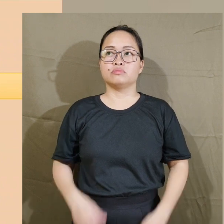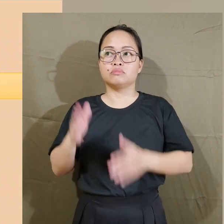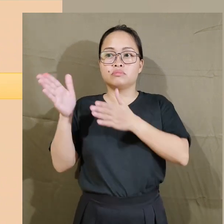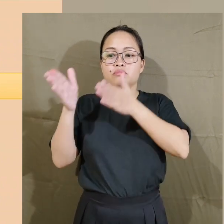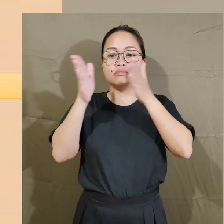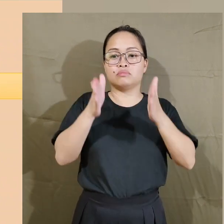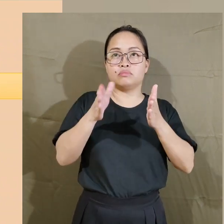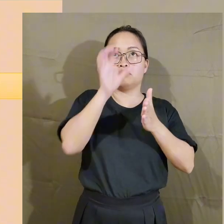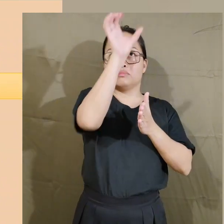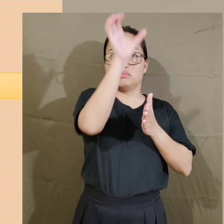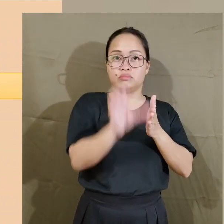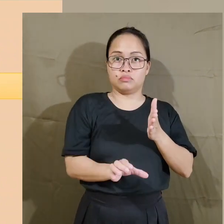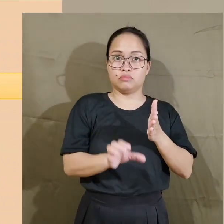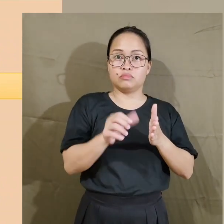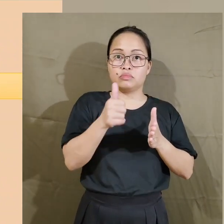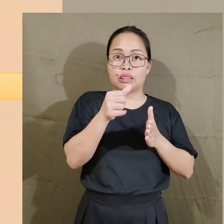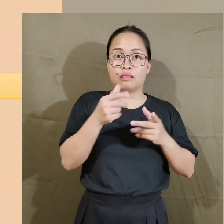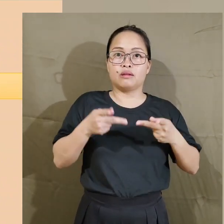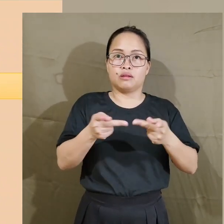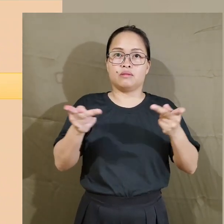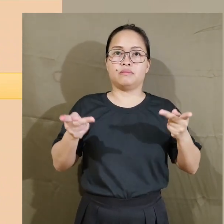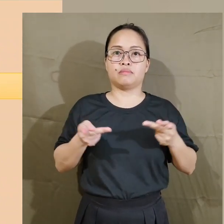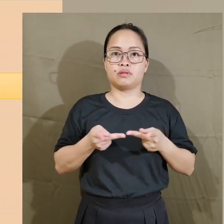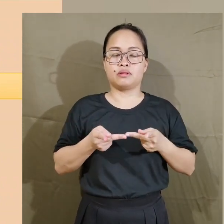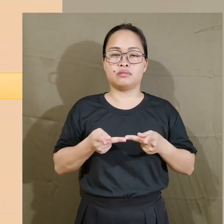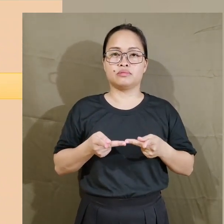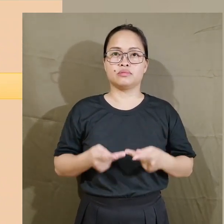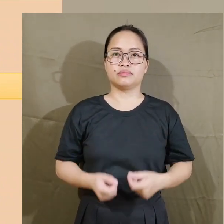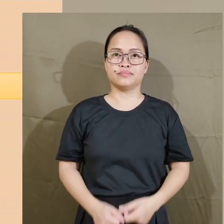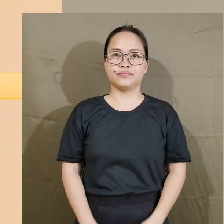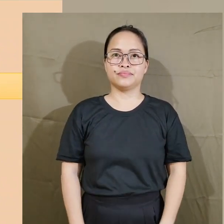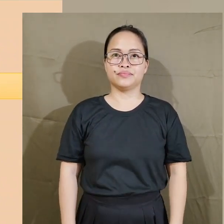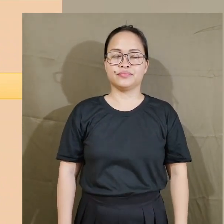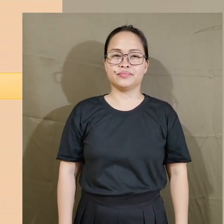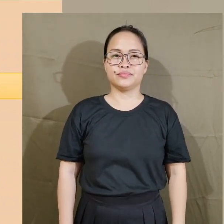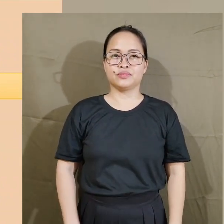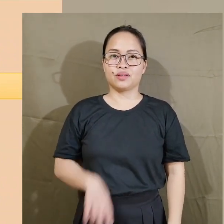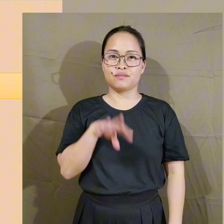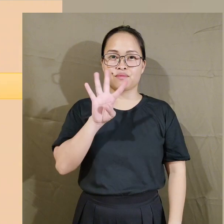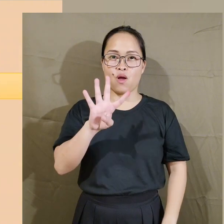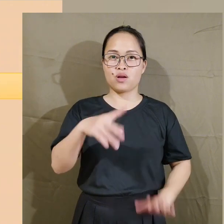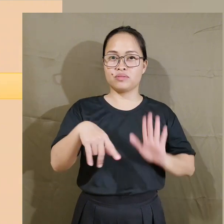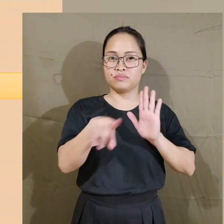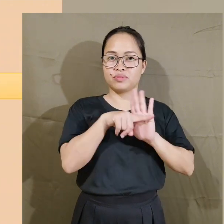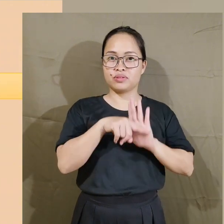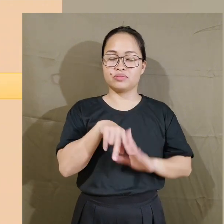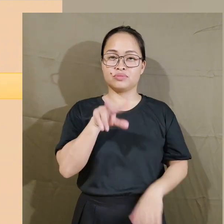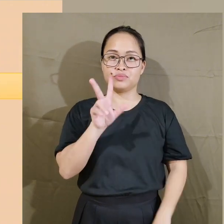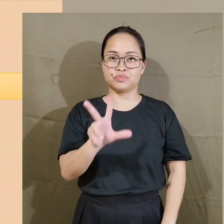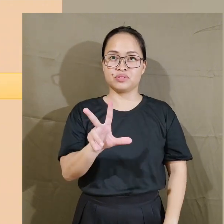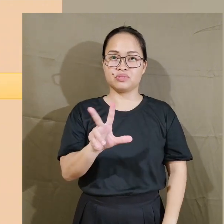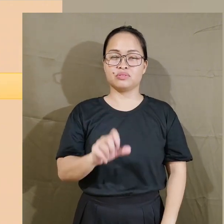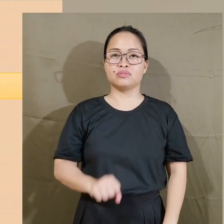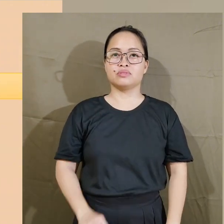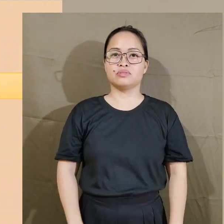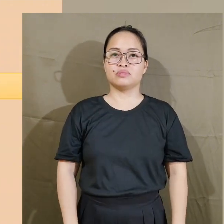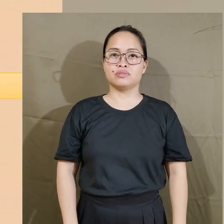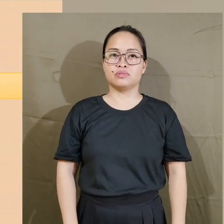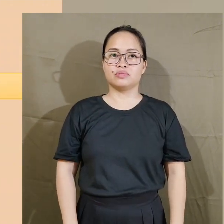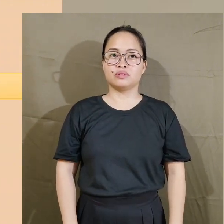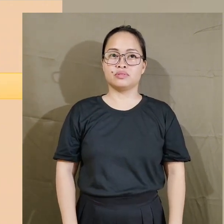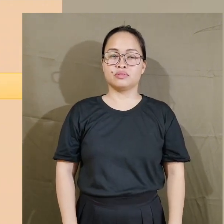Subtract the numbers under the tens place. So 4 minus